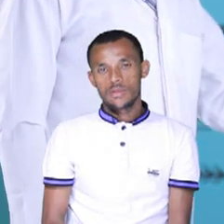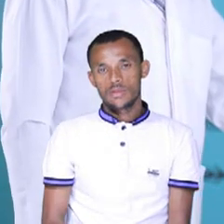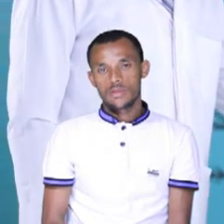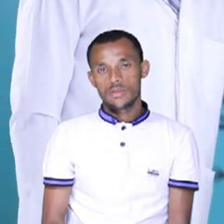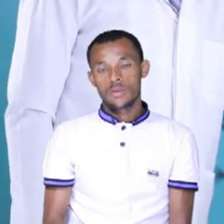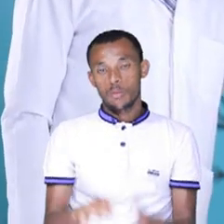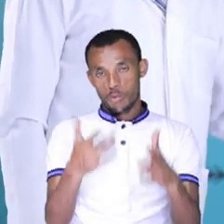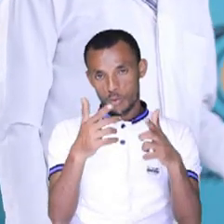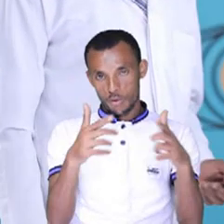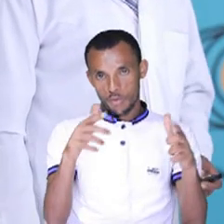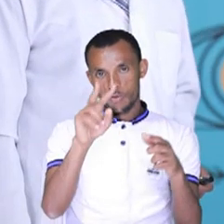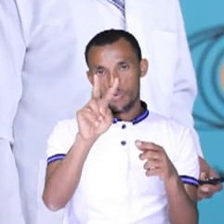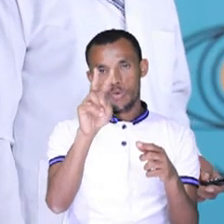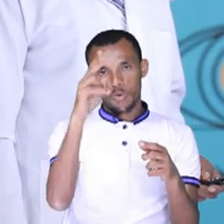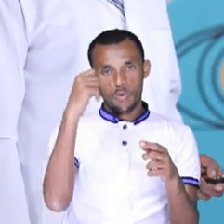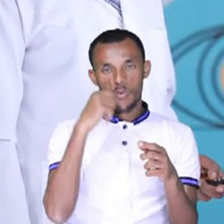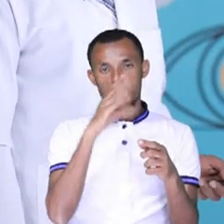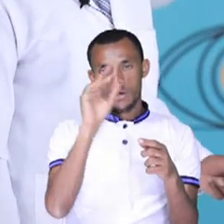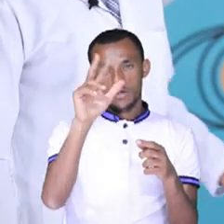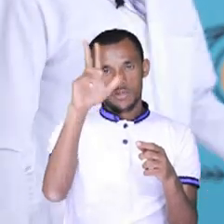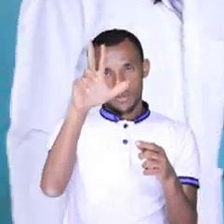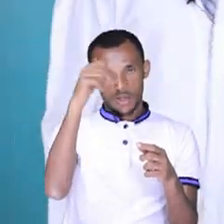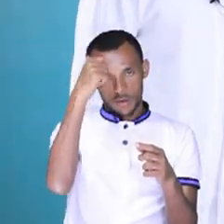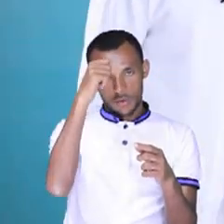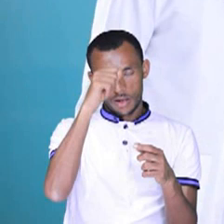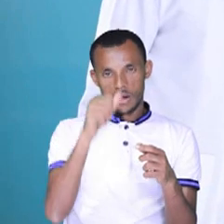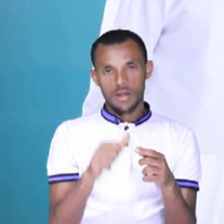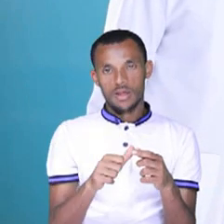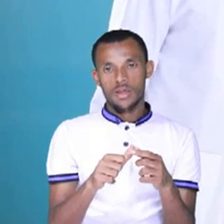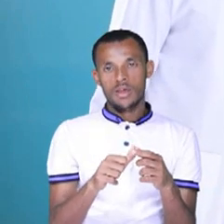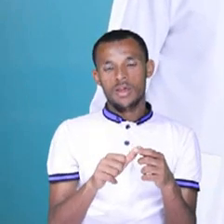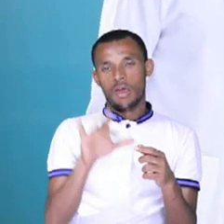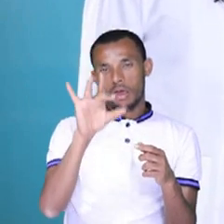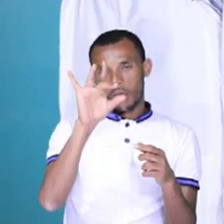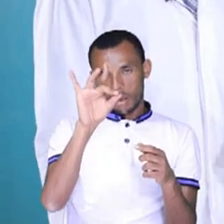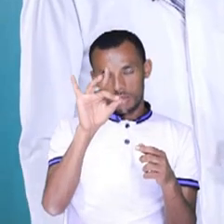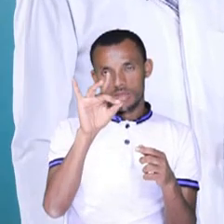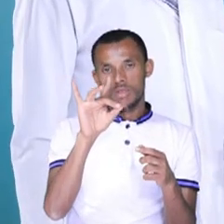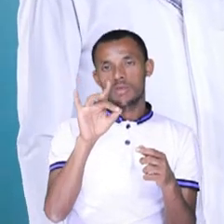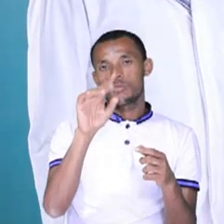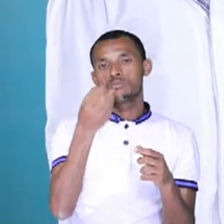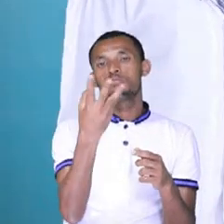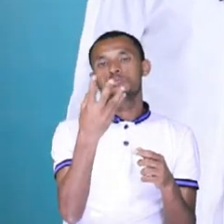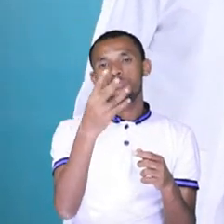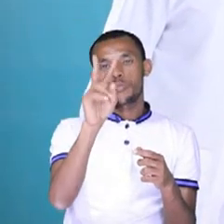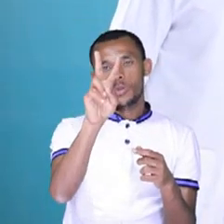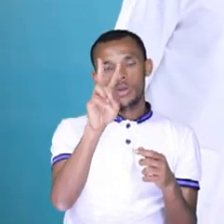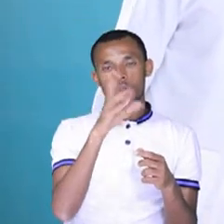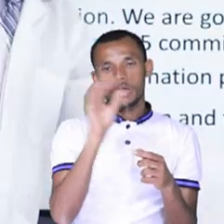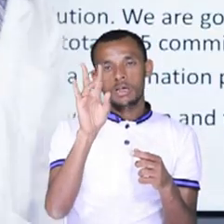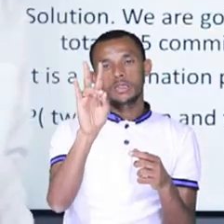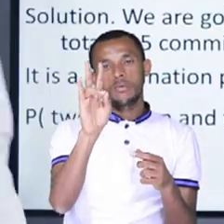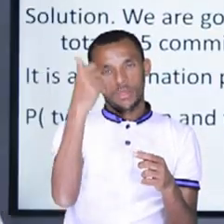Probability of 2 men and 3 men. The numerator, out of 8 women, we have to select 2. Out of